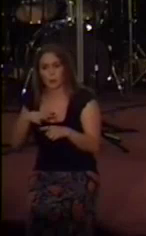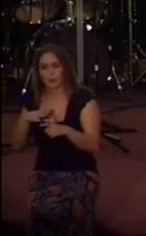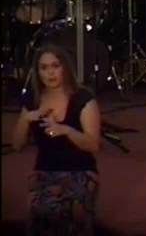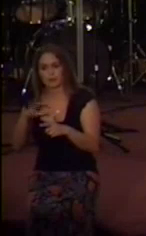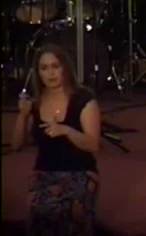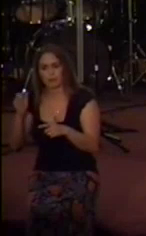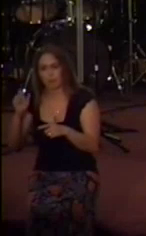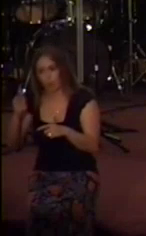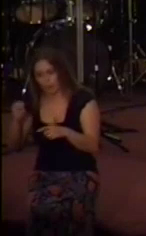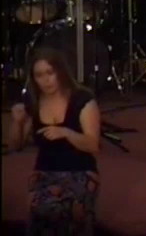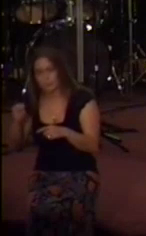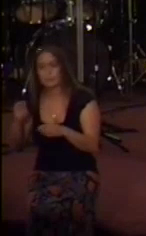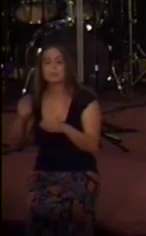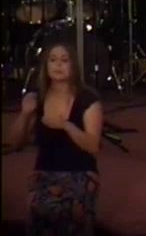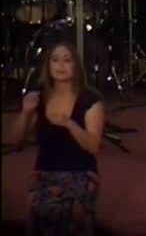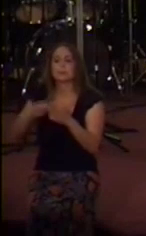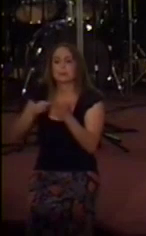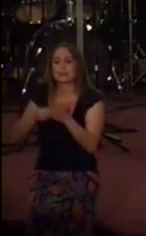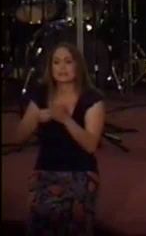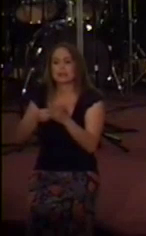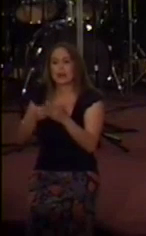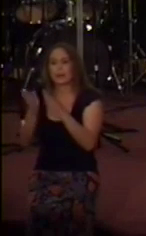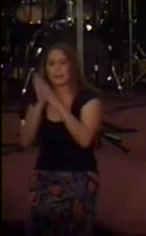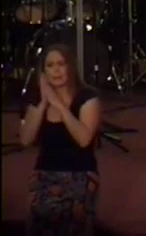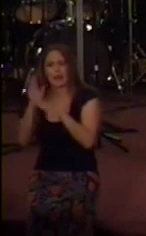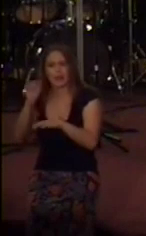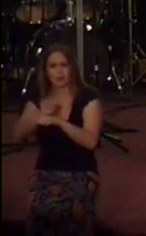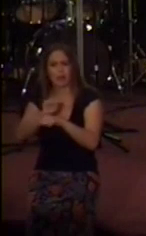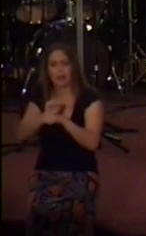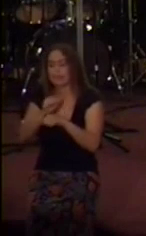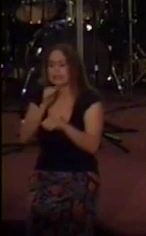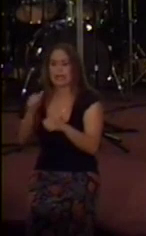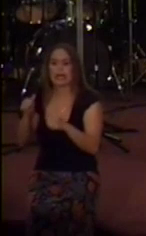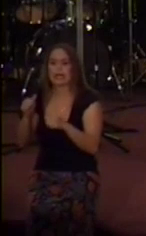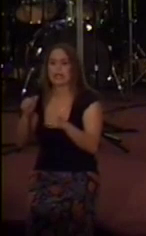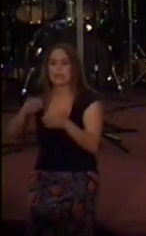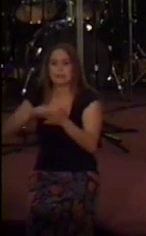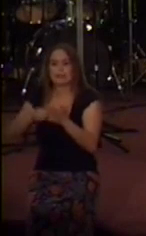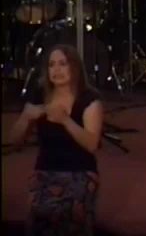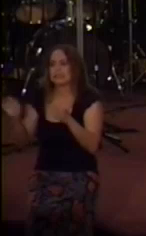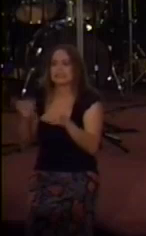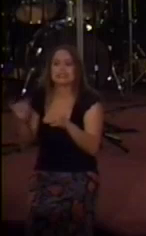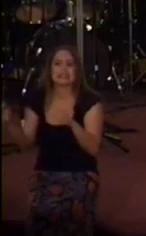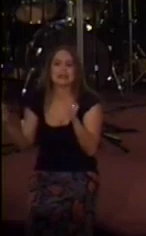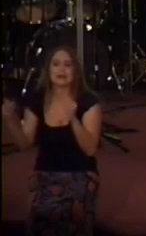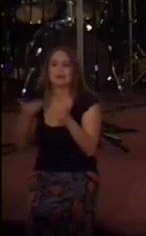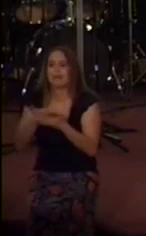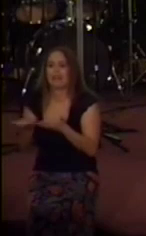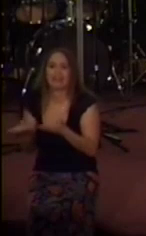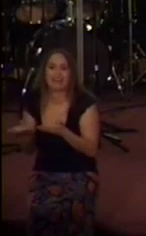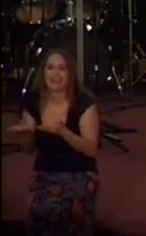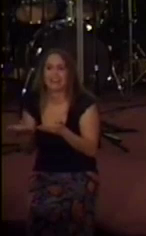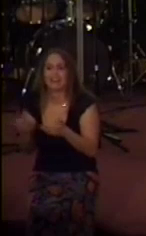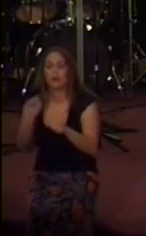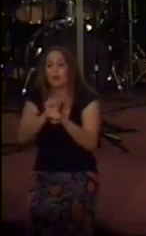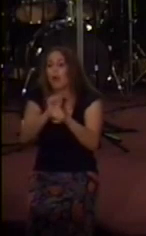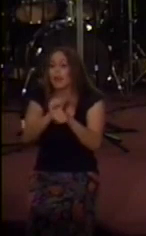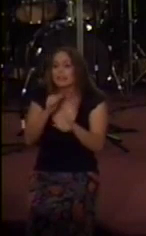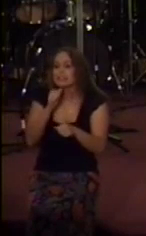bedrock. They cannot mean the same thing. The rock does not refer to